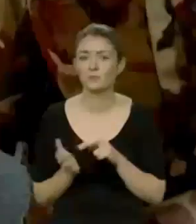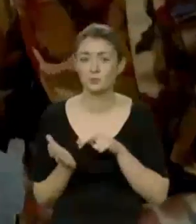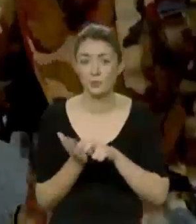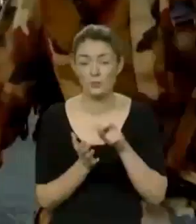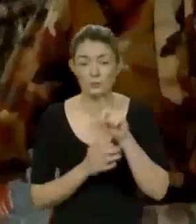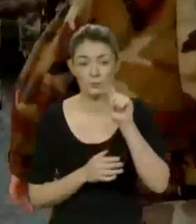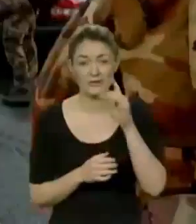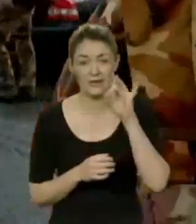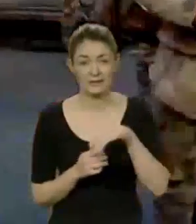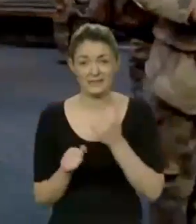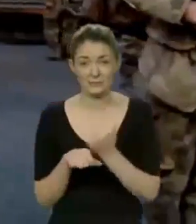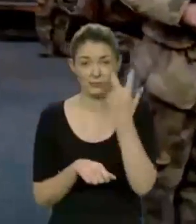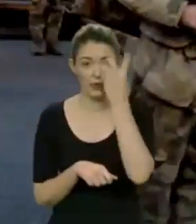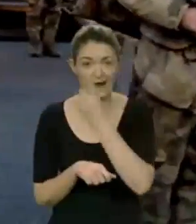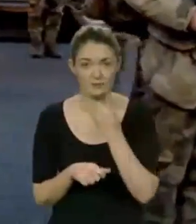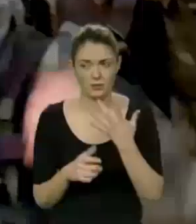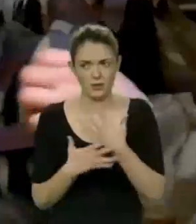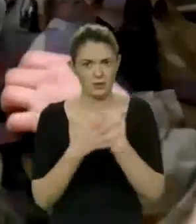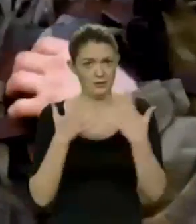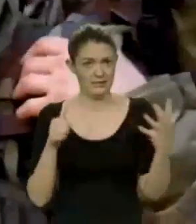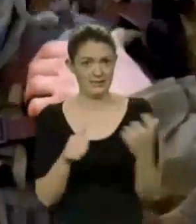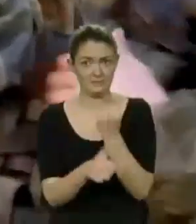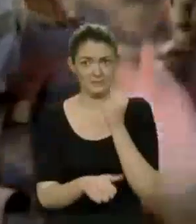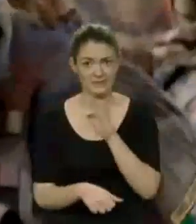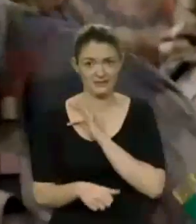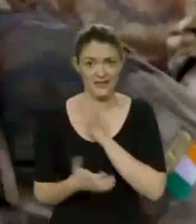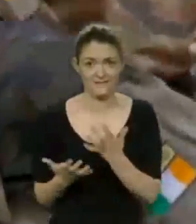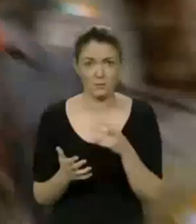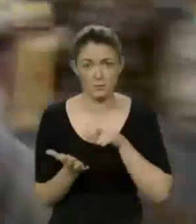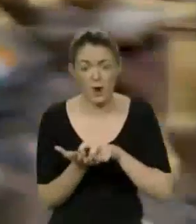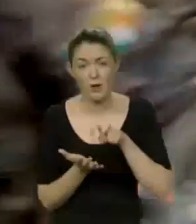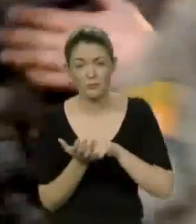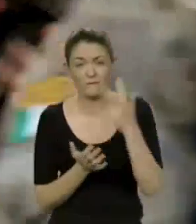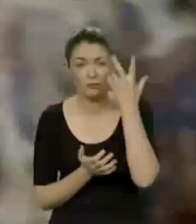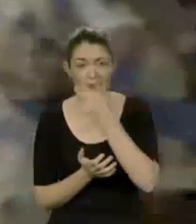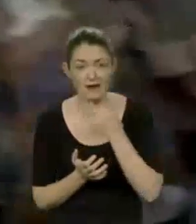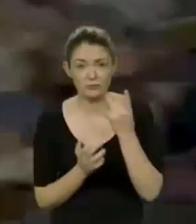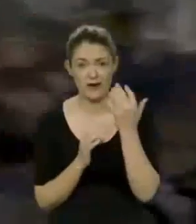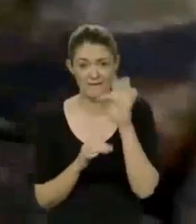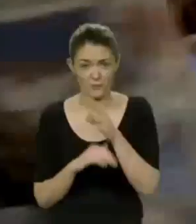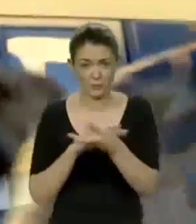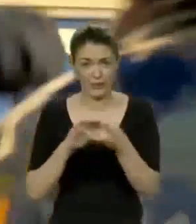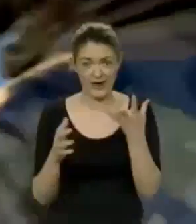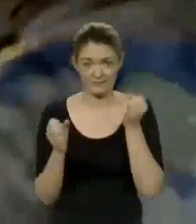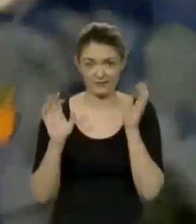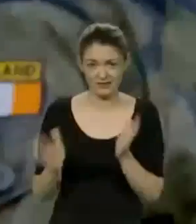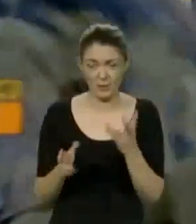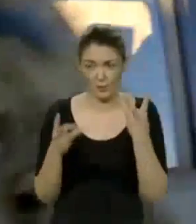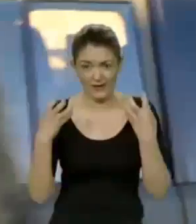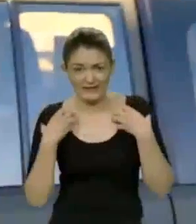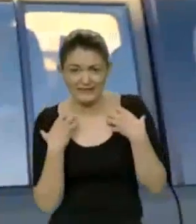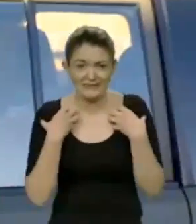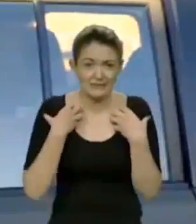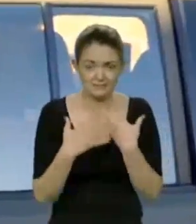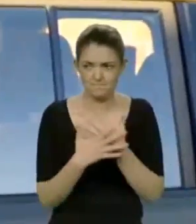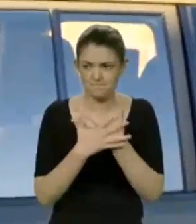To walk 21 kilometres in 3 hours is an achievement in itself, but to walk it in 3 hours after the week they had done and with the weight on their back is a